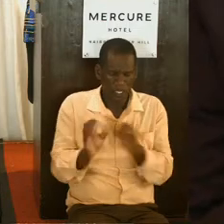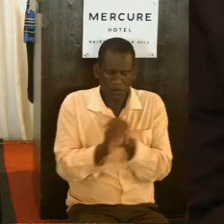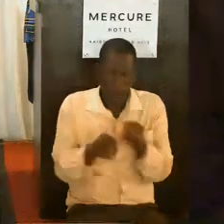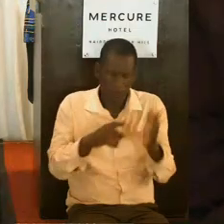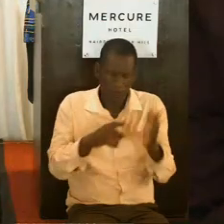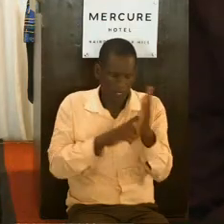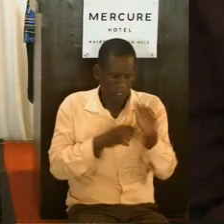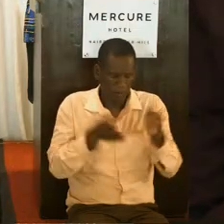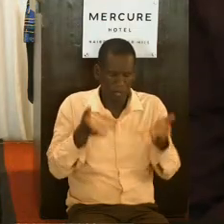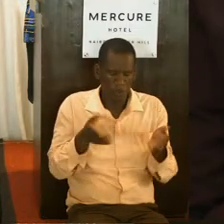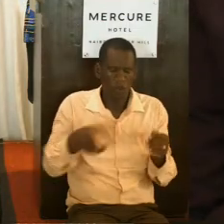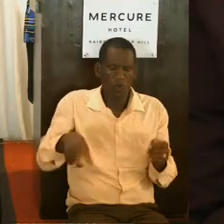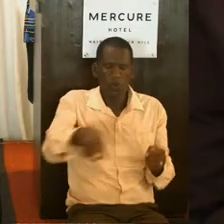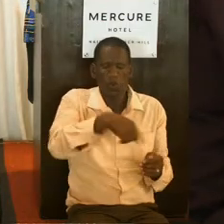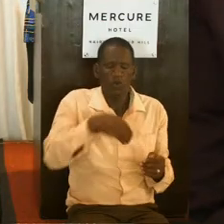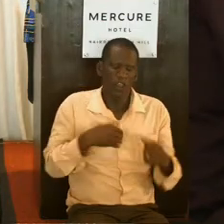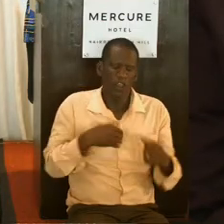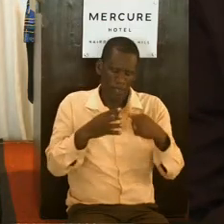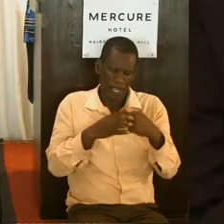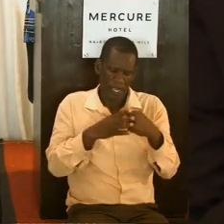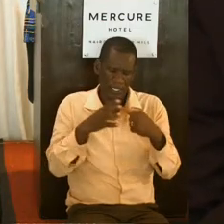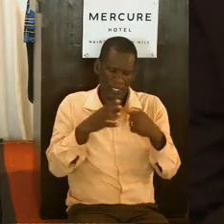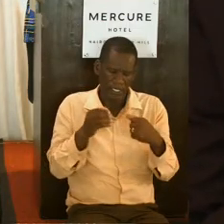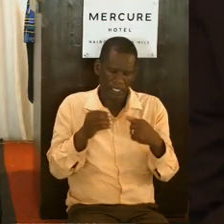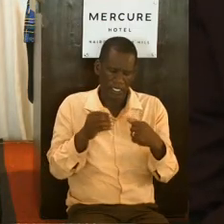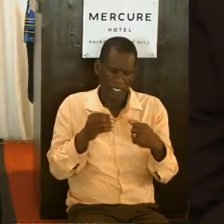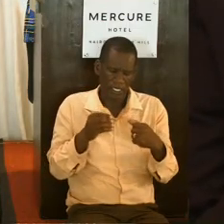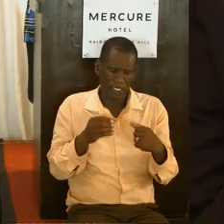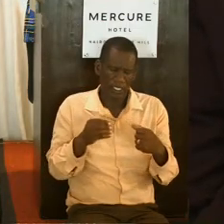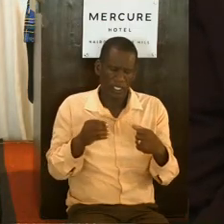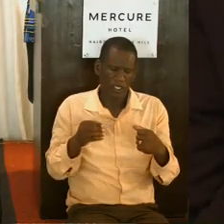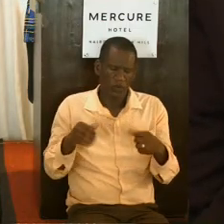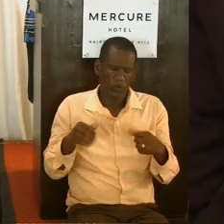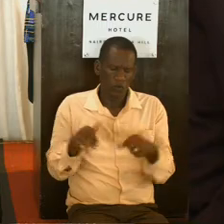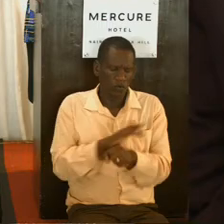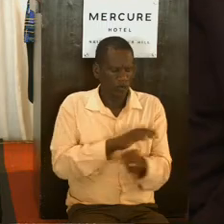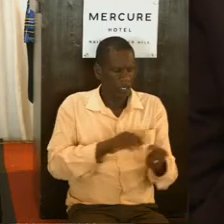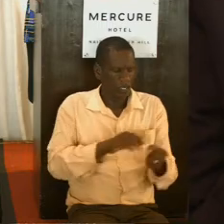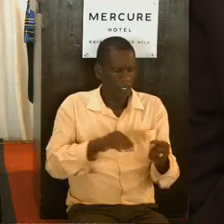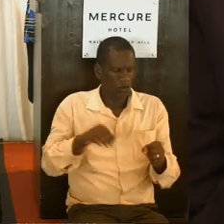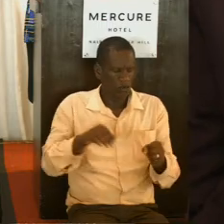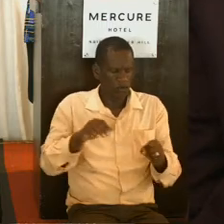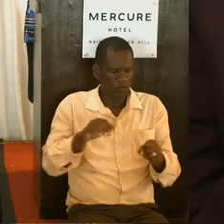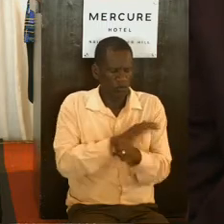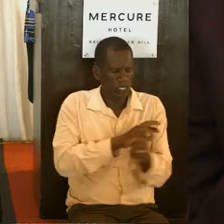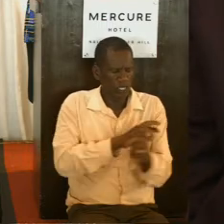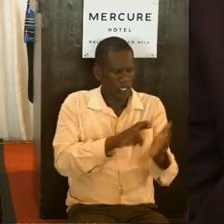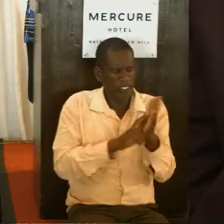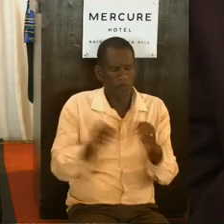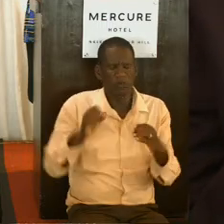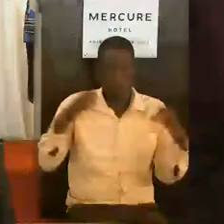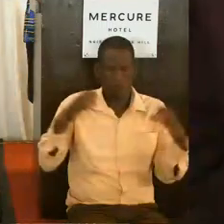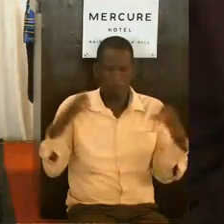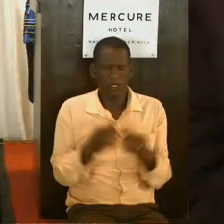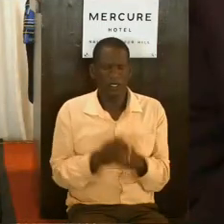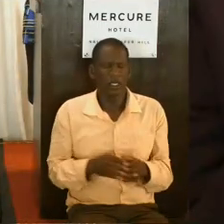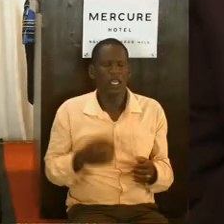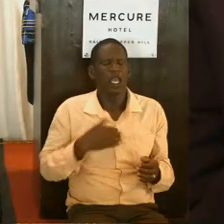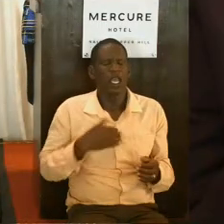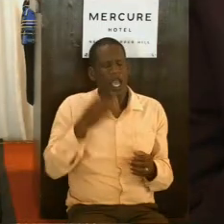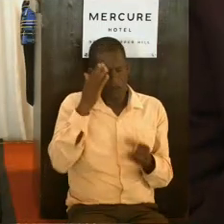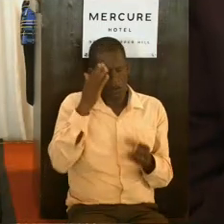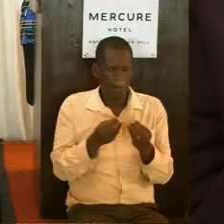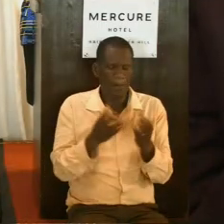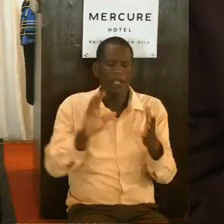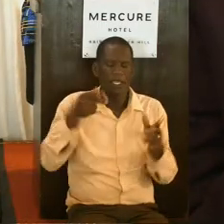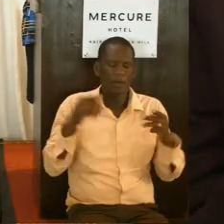country we have 90 fully registered political parties I know I know